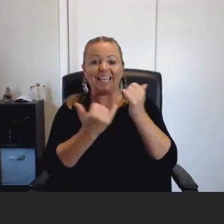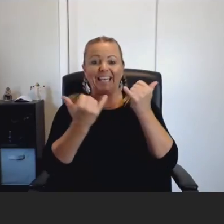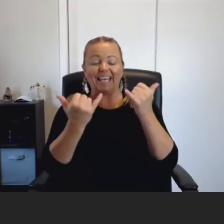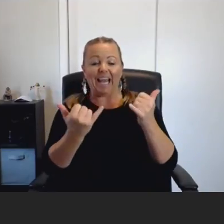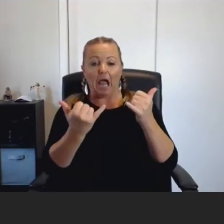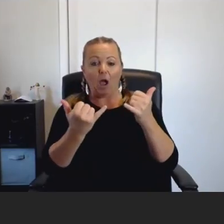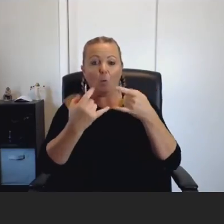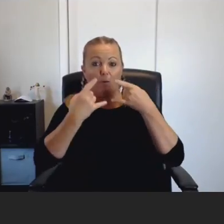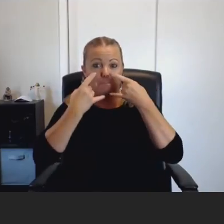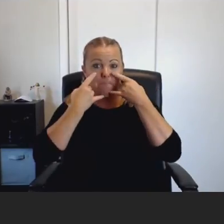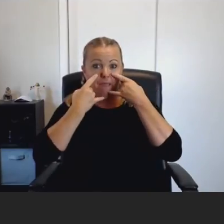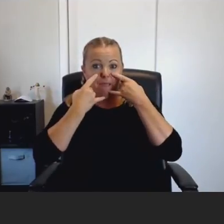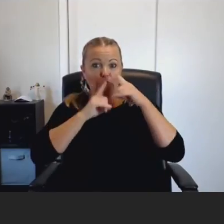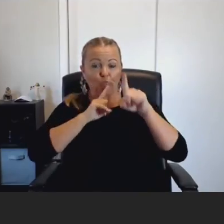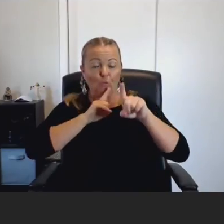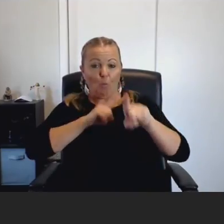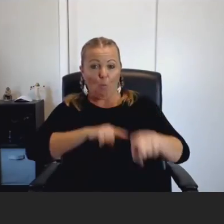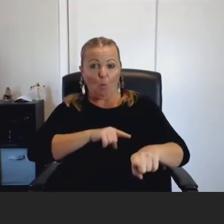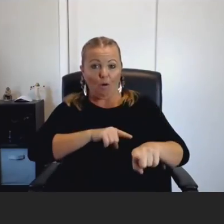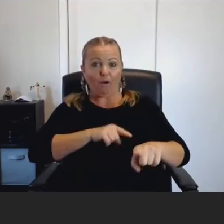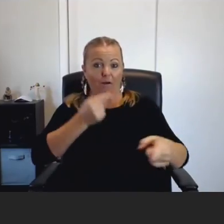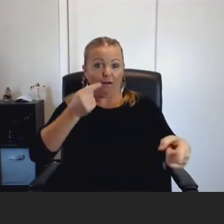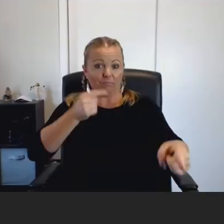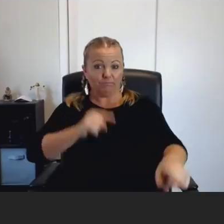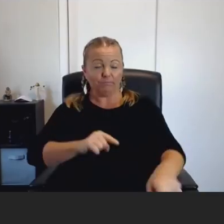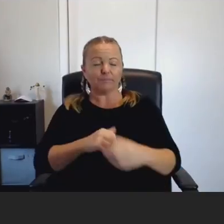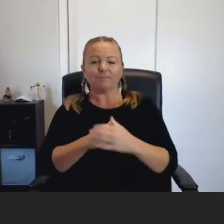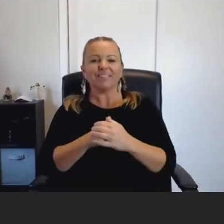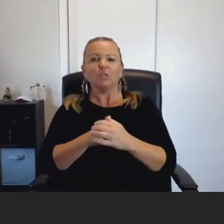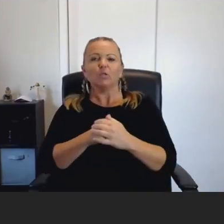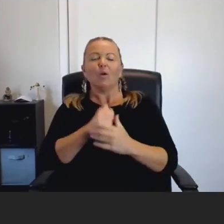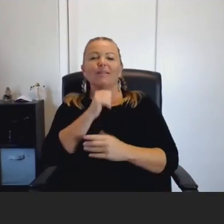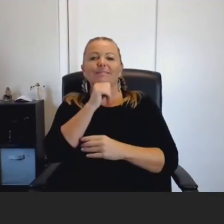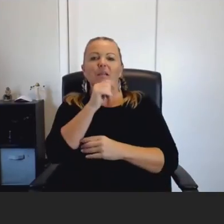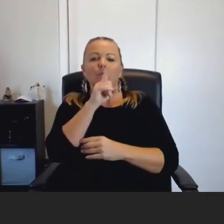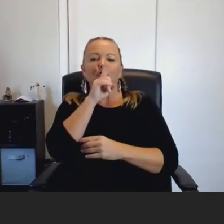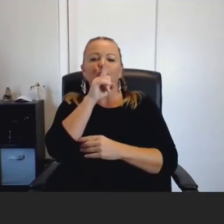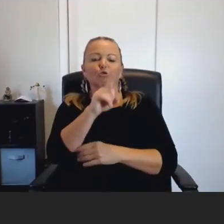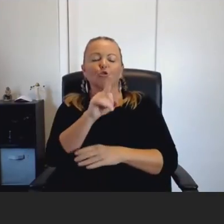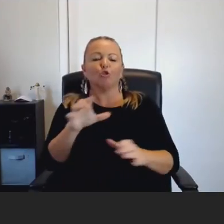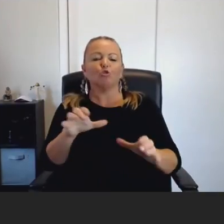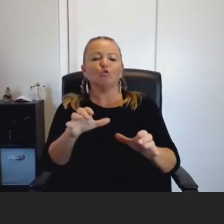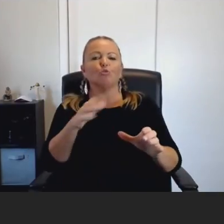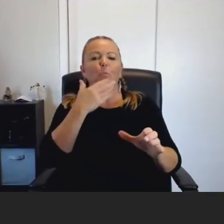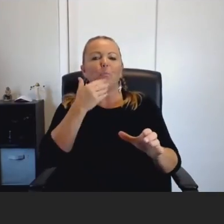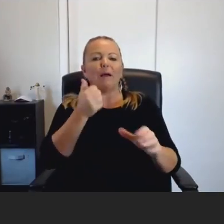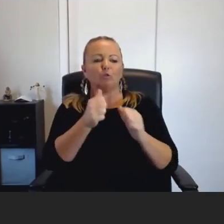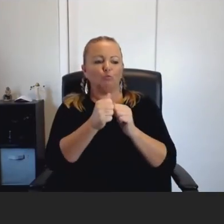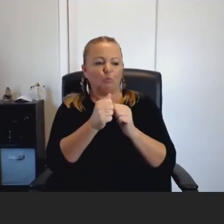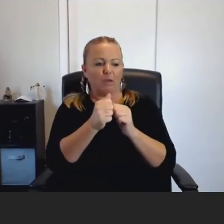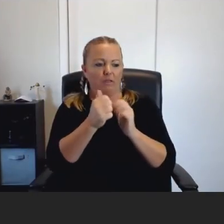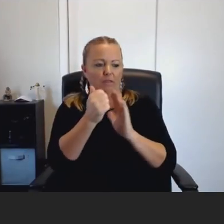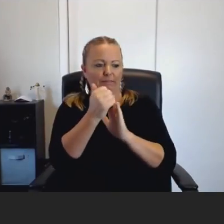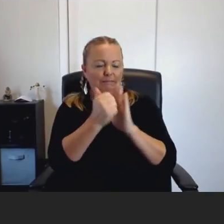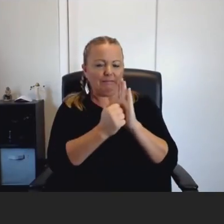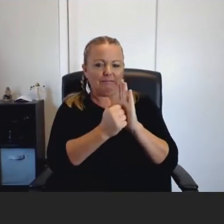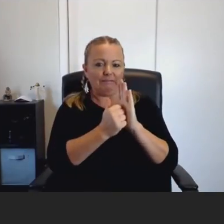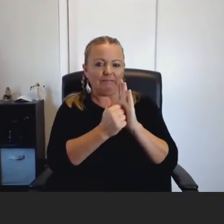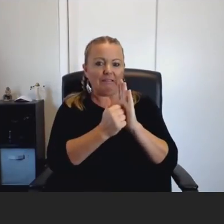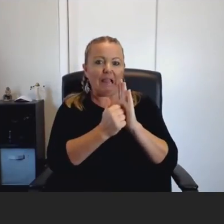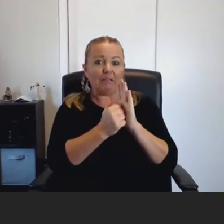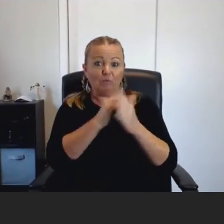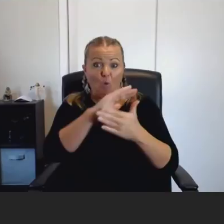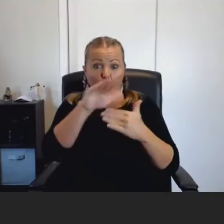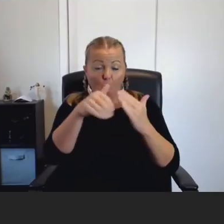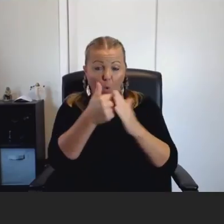come out. And then, I don't know if that's done best with a statewide order. We've seen lots of